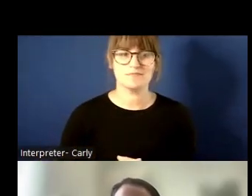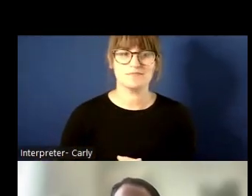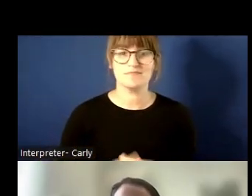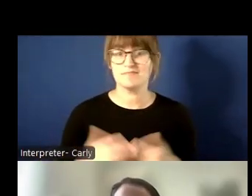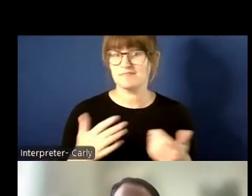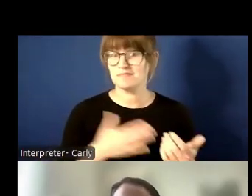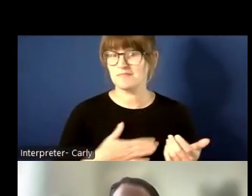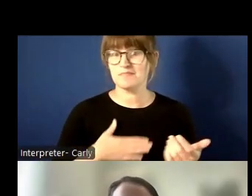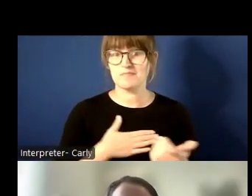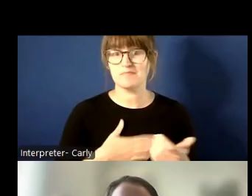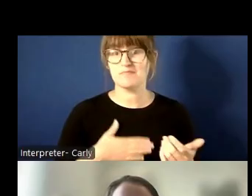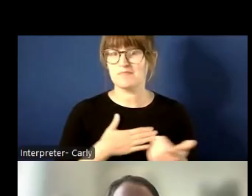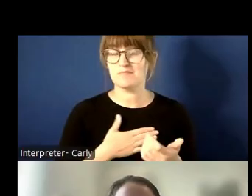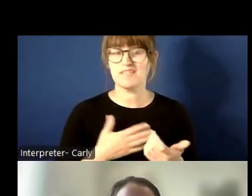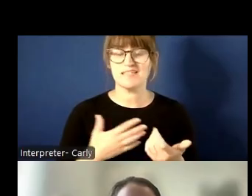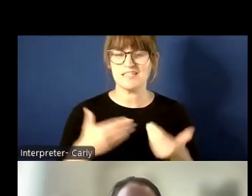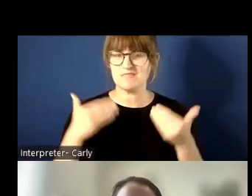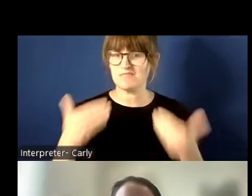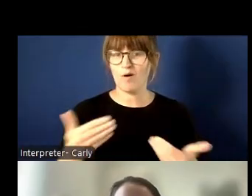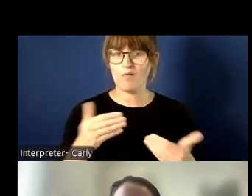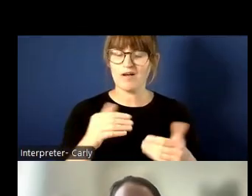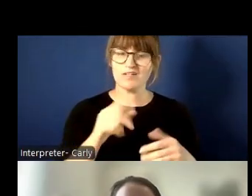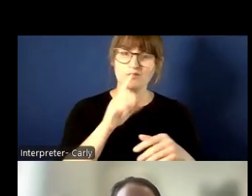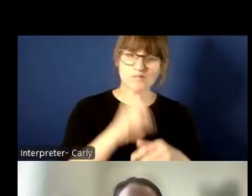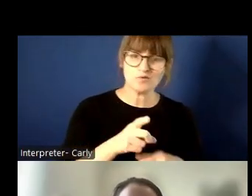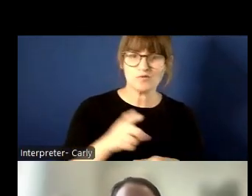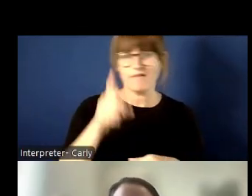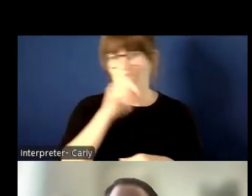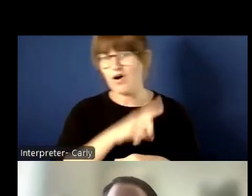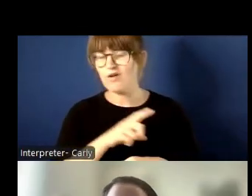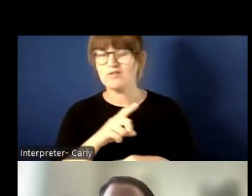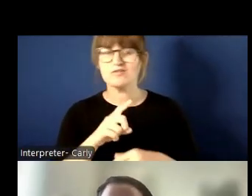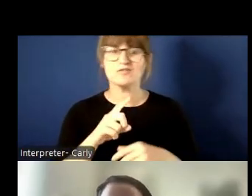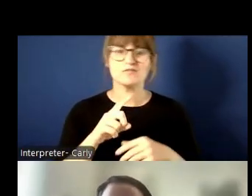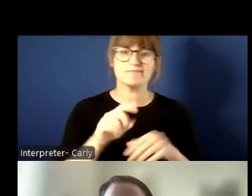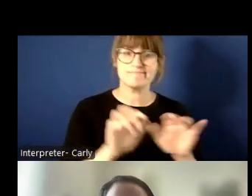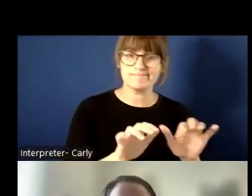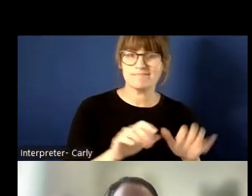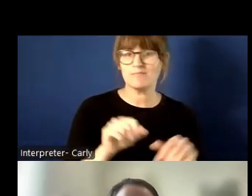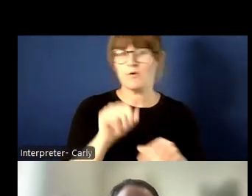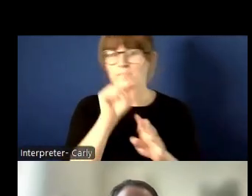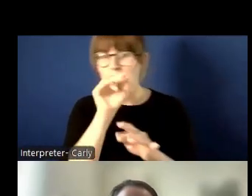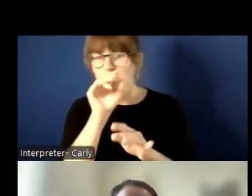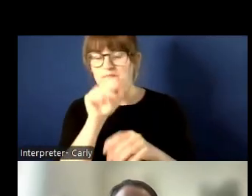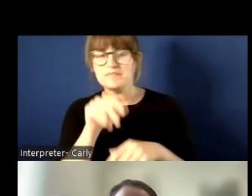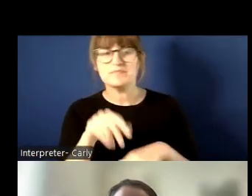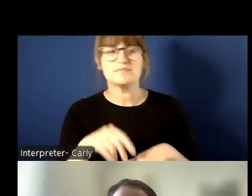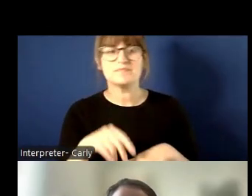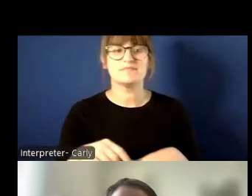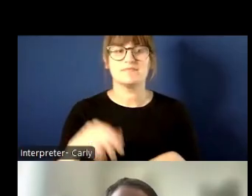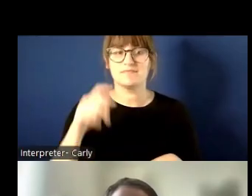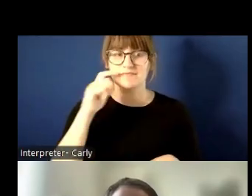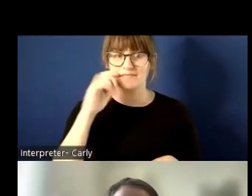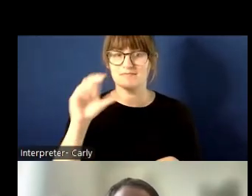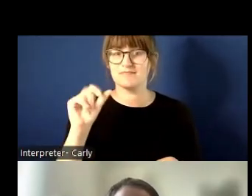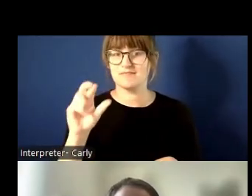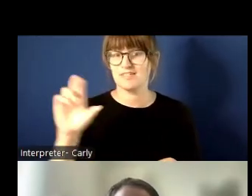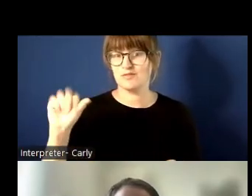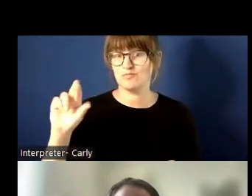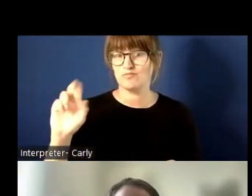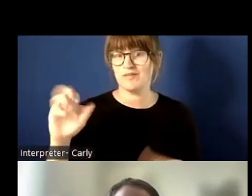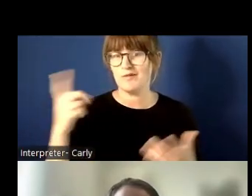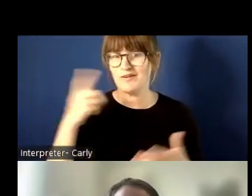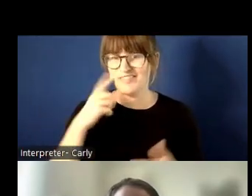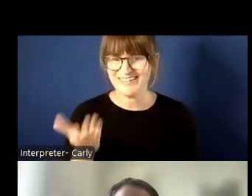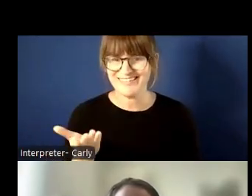welcome to shout out true or false. This is a few statements that are either going to be true or false. So to start off, skin cancer is rare. What are people's